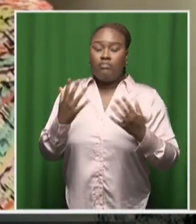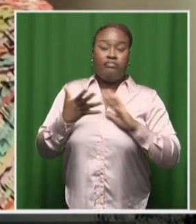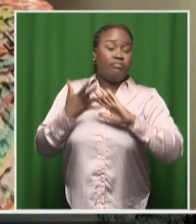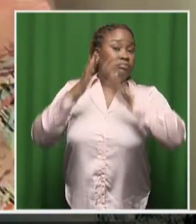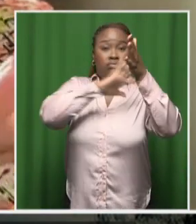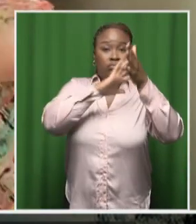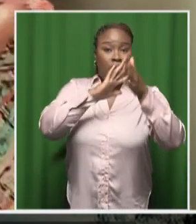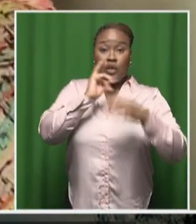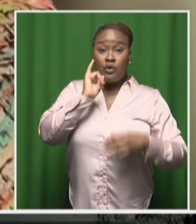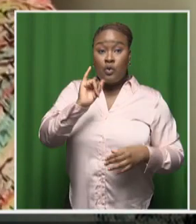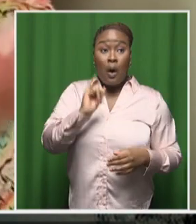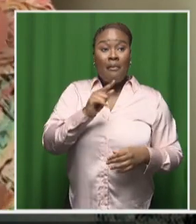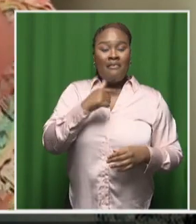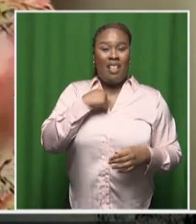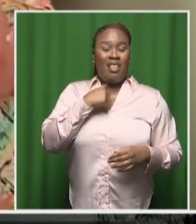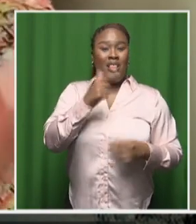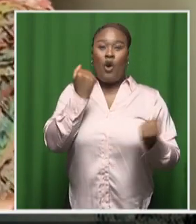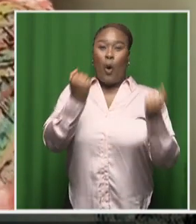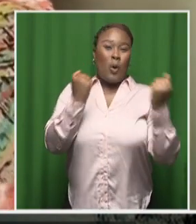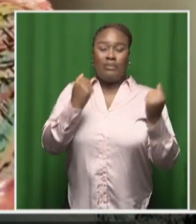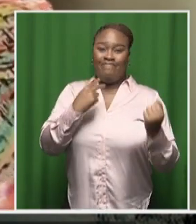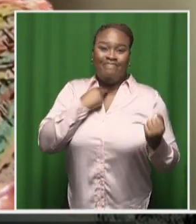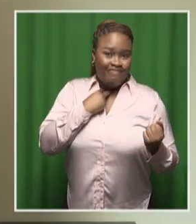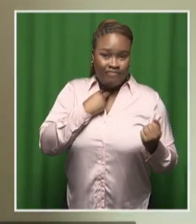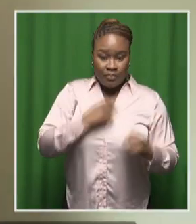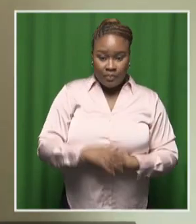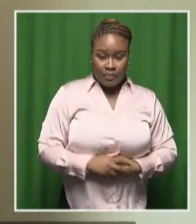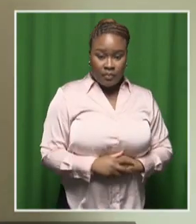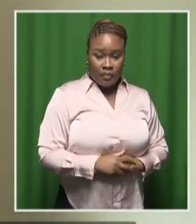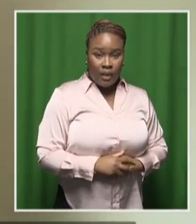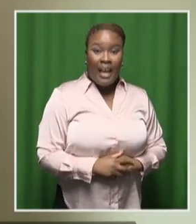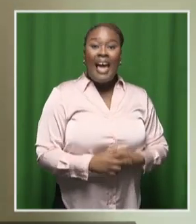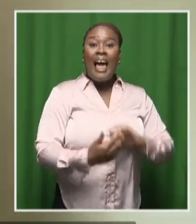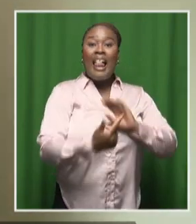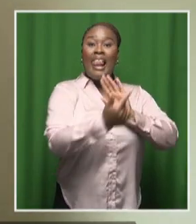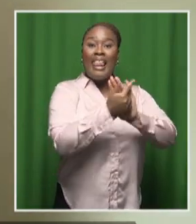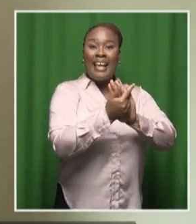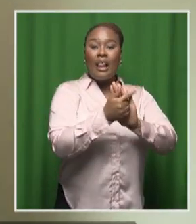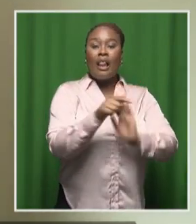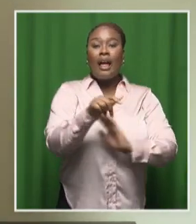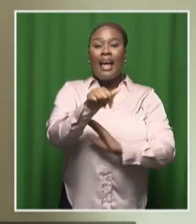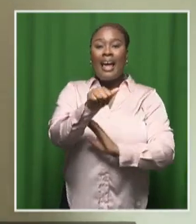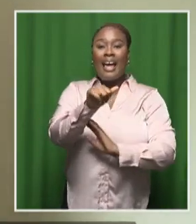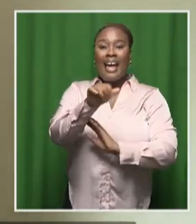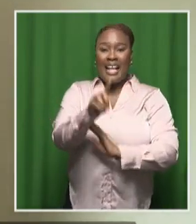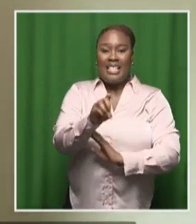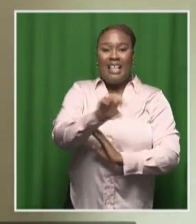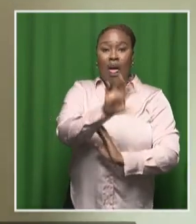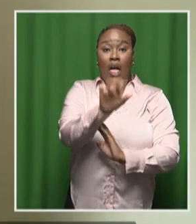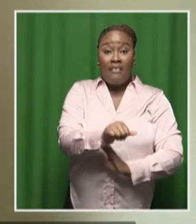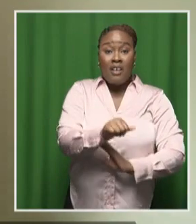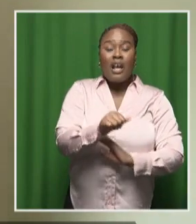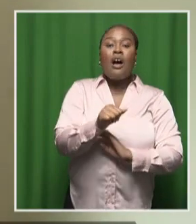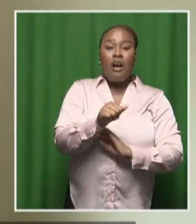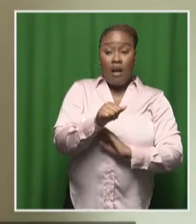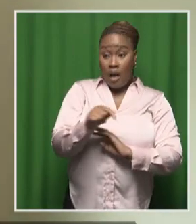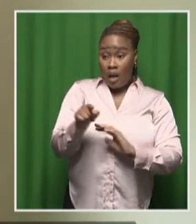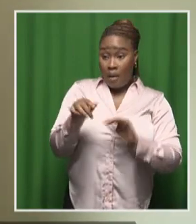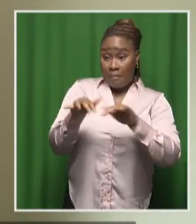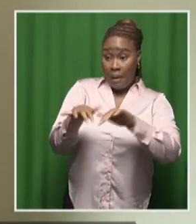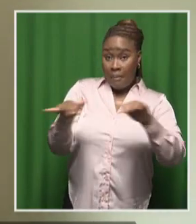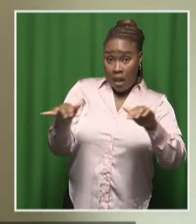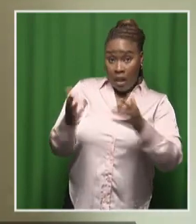me. Legal Aid South Africa provides legal services for